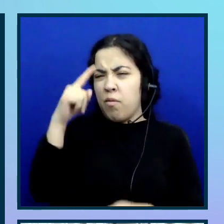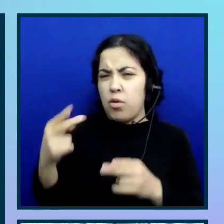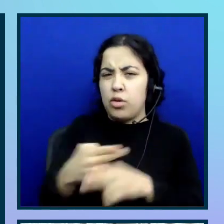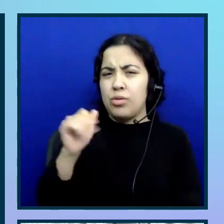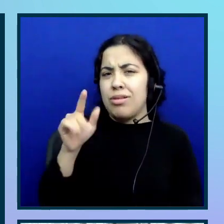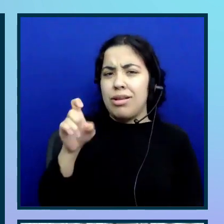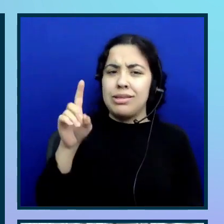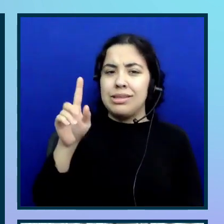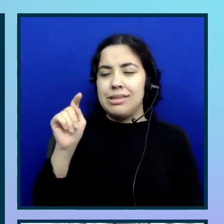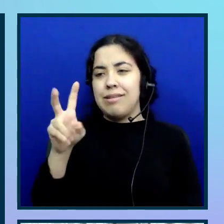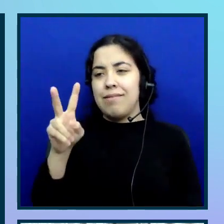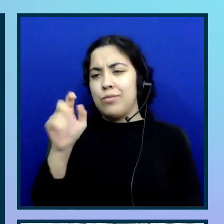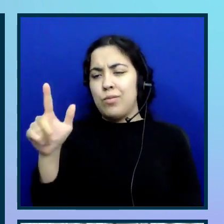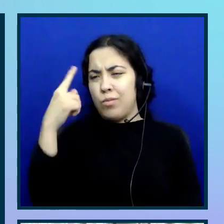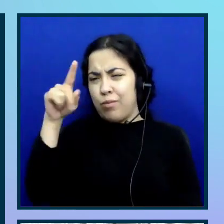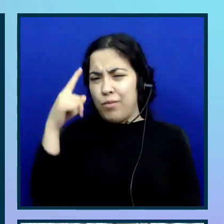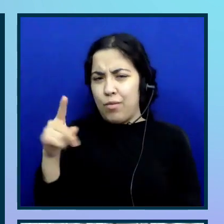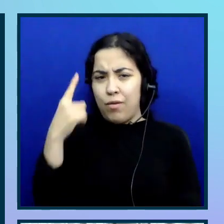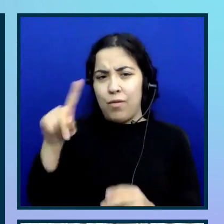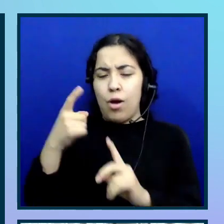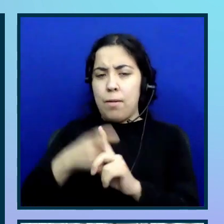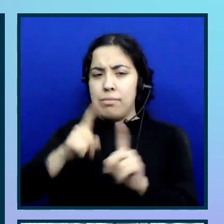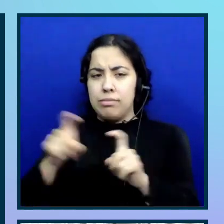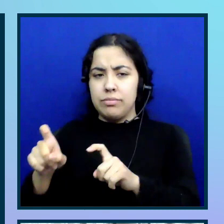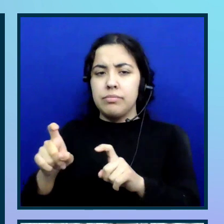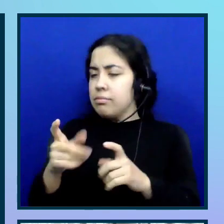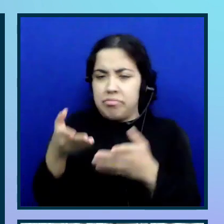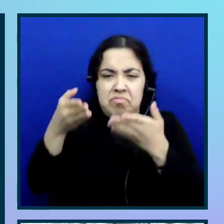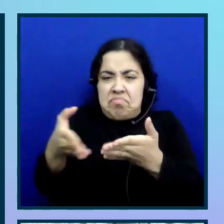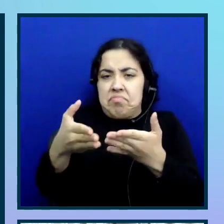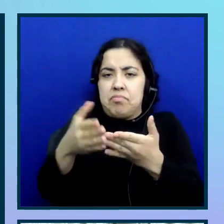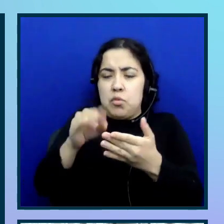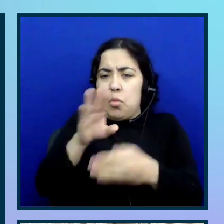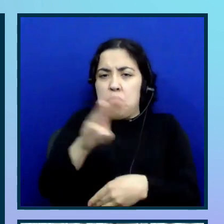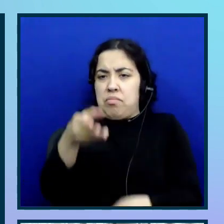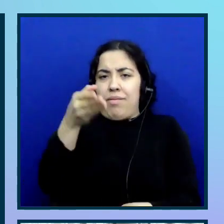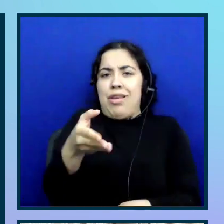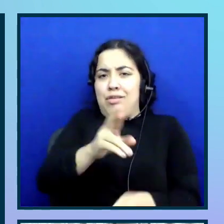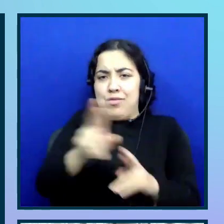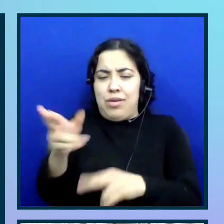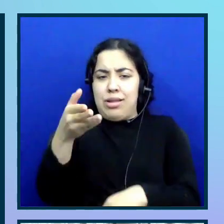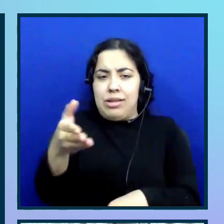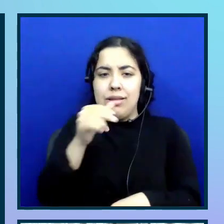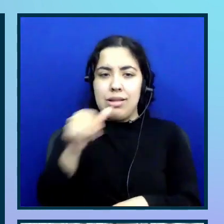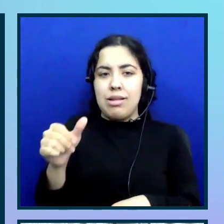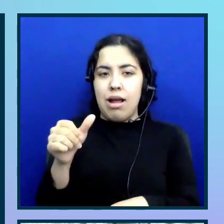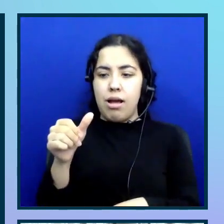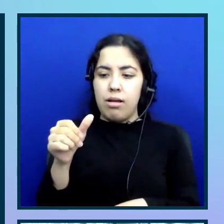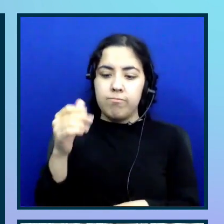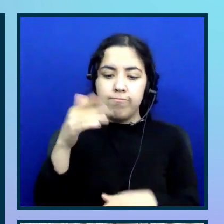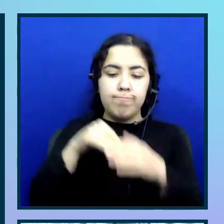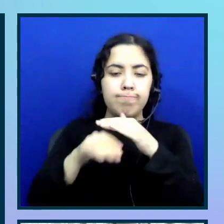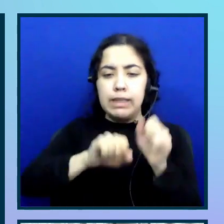automated testing? One of the great things about the extension is it's built right into your browser and there's no upfront accessibility knowledge needed.